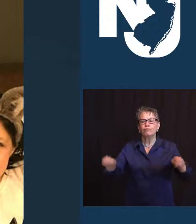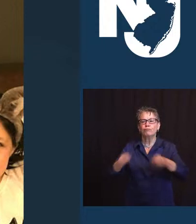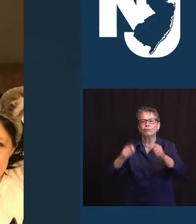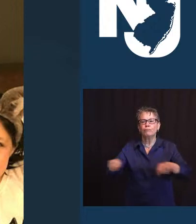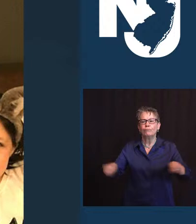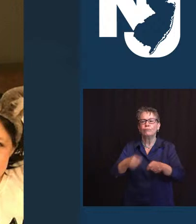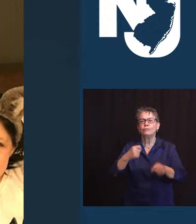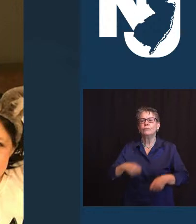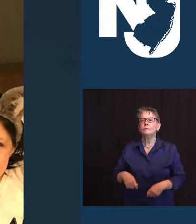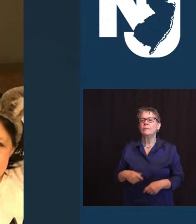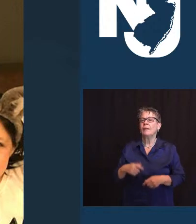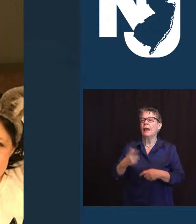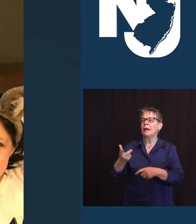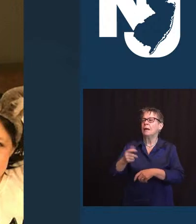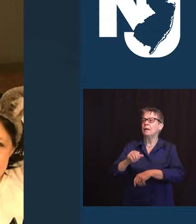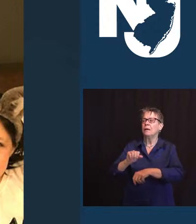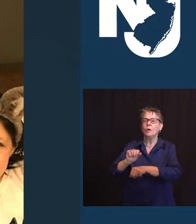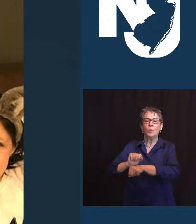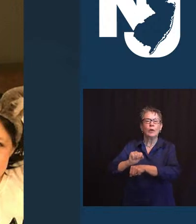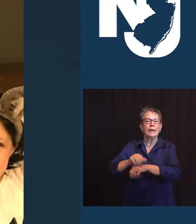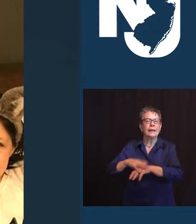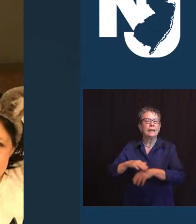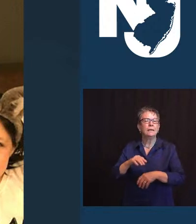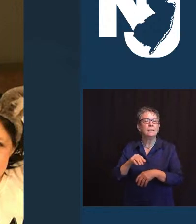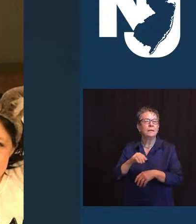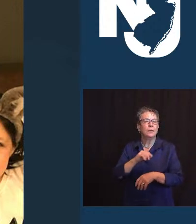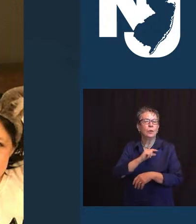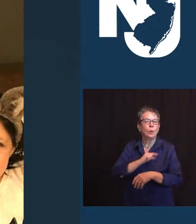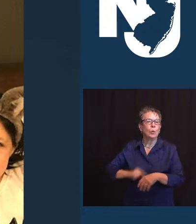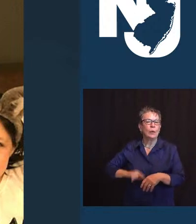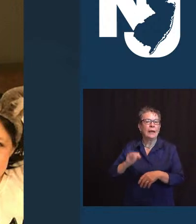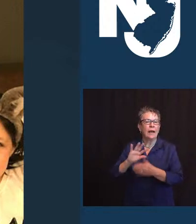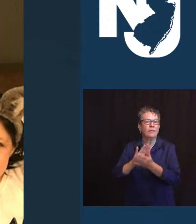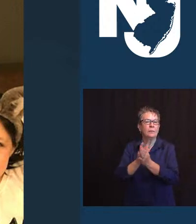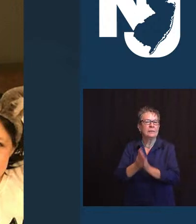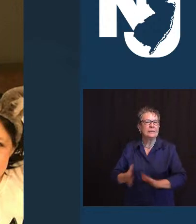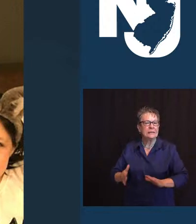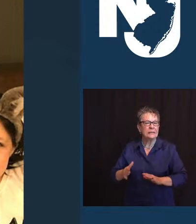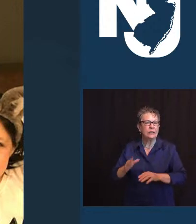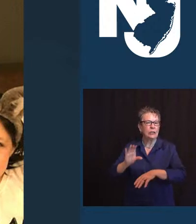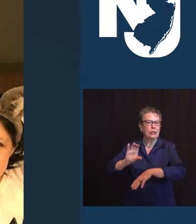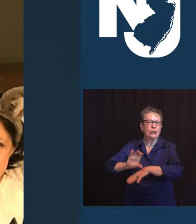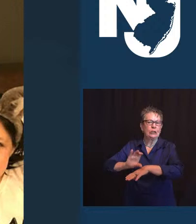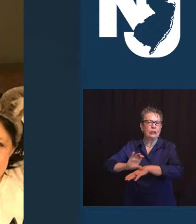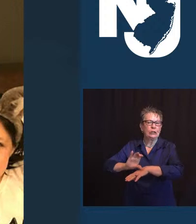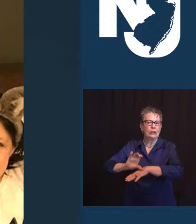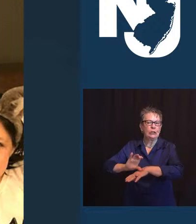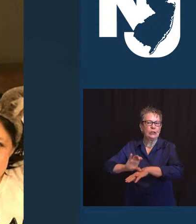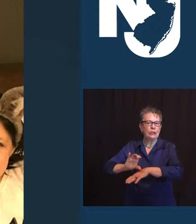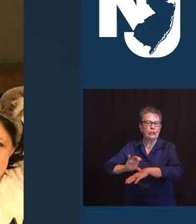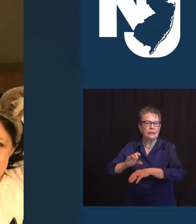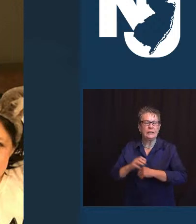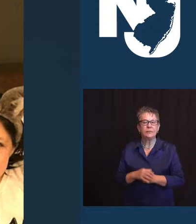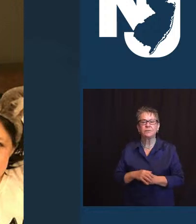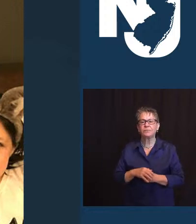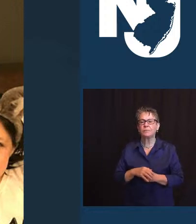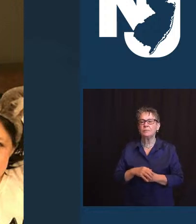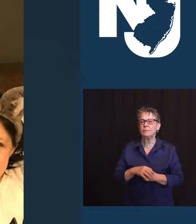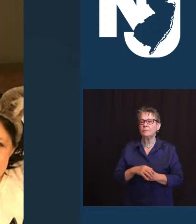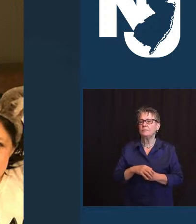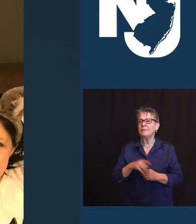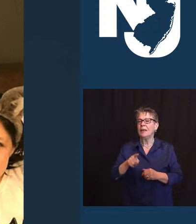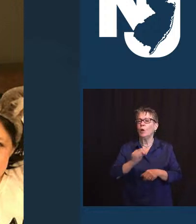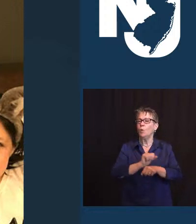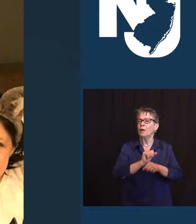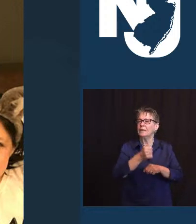years. Before going to Queen of Peace, he spent 17 years as the music director at St. Mary of the Assumption Church in